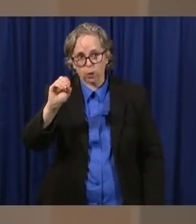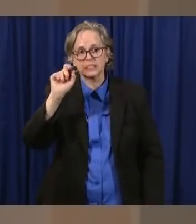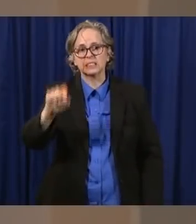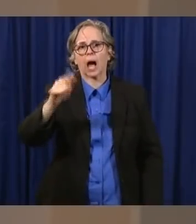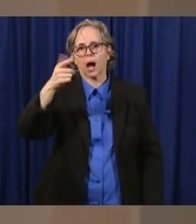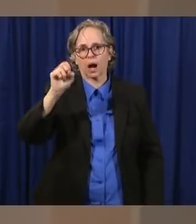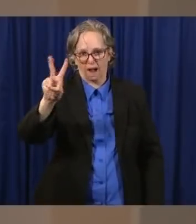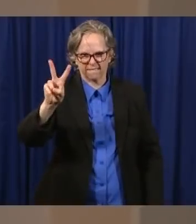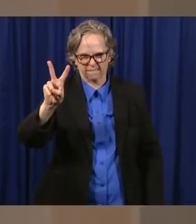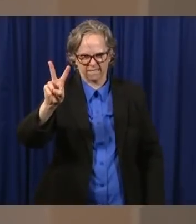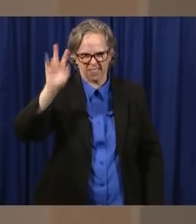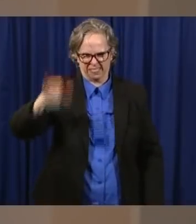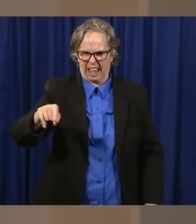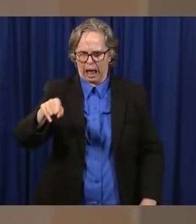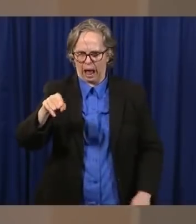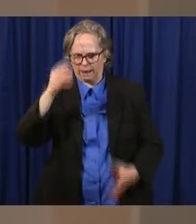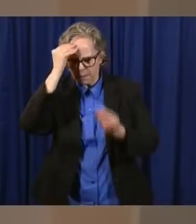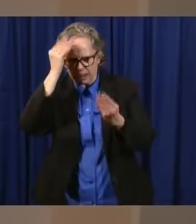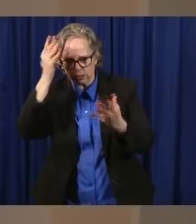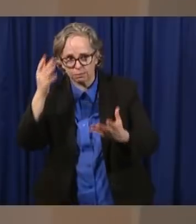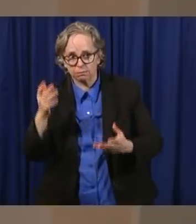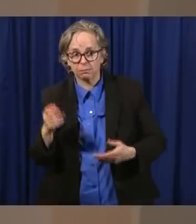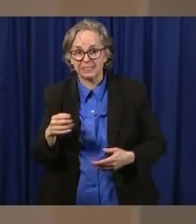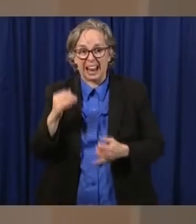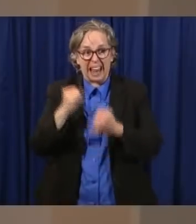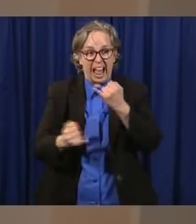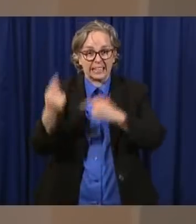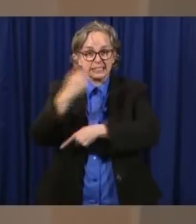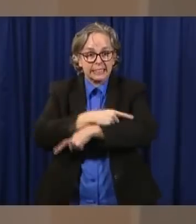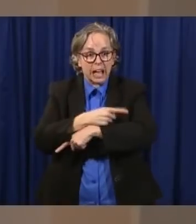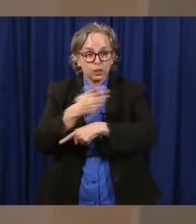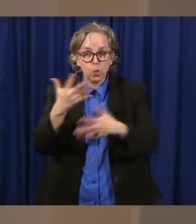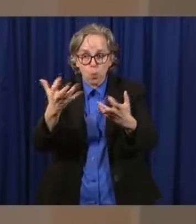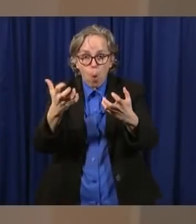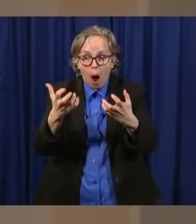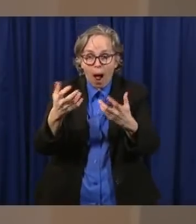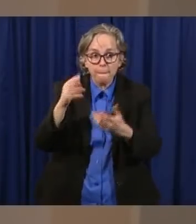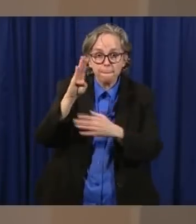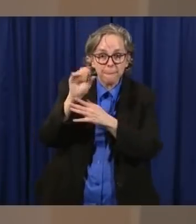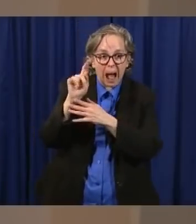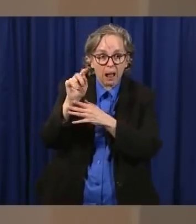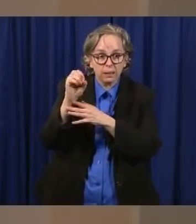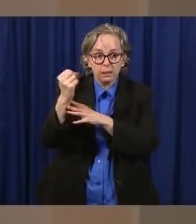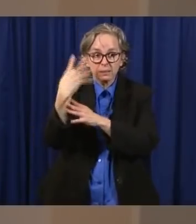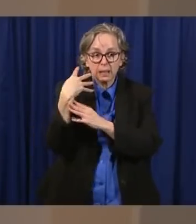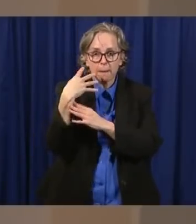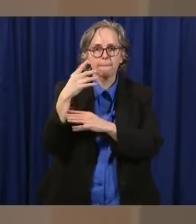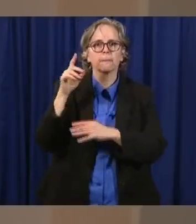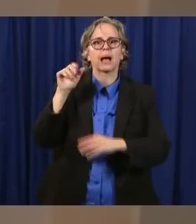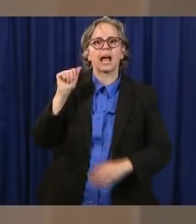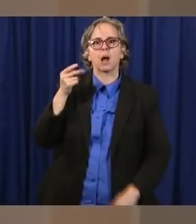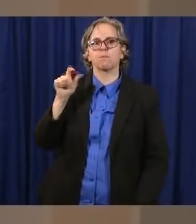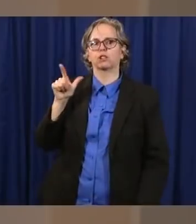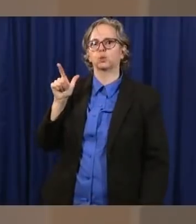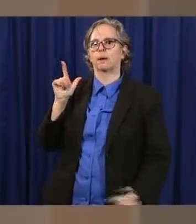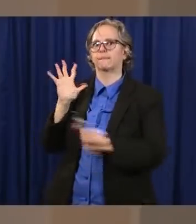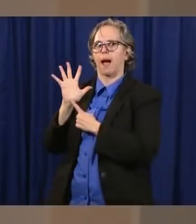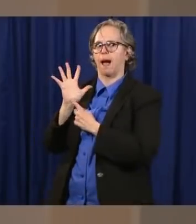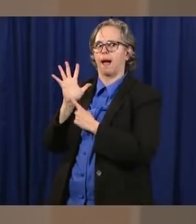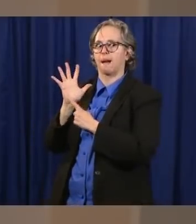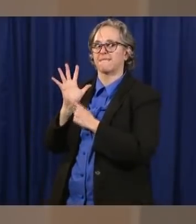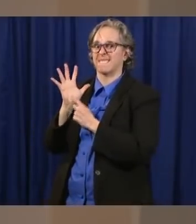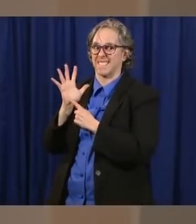ballot is April the 25th, but let's be realistic here, folks. These things have to come through the mail. You're going to want to do it now. You're not going to want to